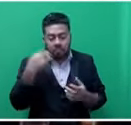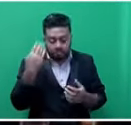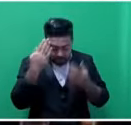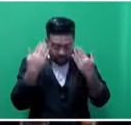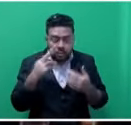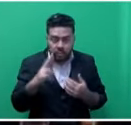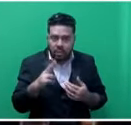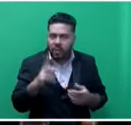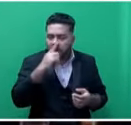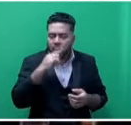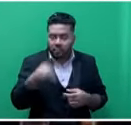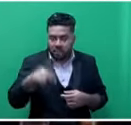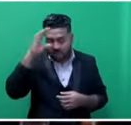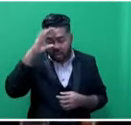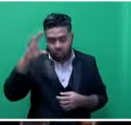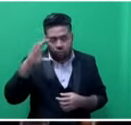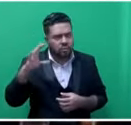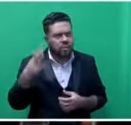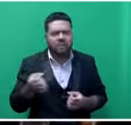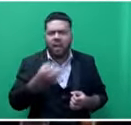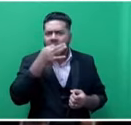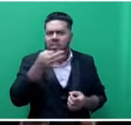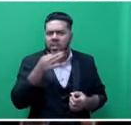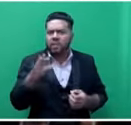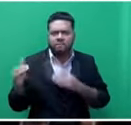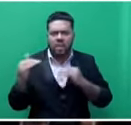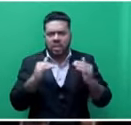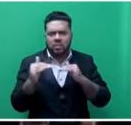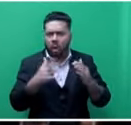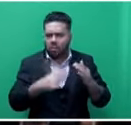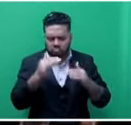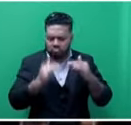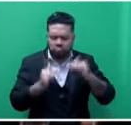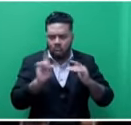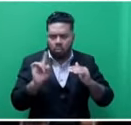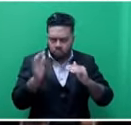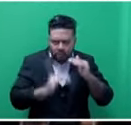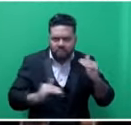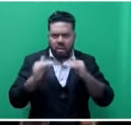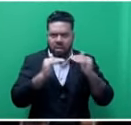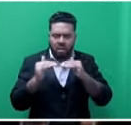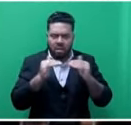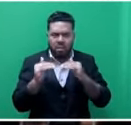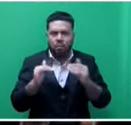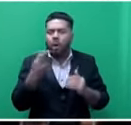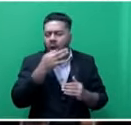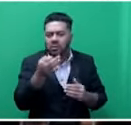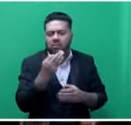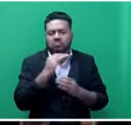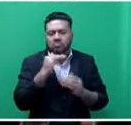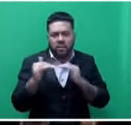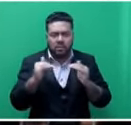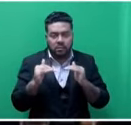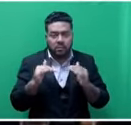of this country are asking for fairness. That is all. We simply ask for fairness so